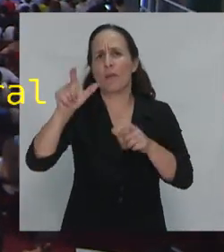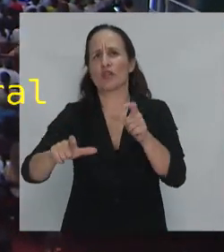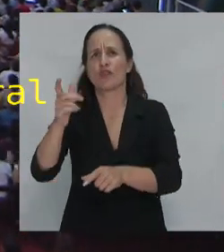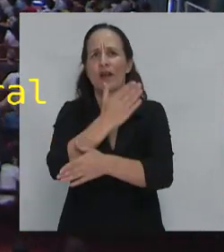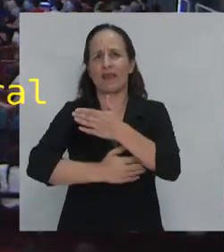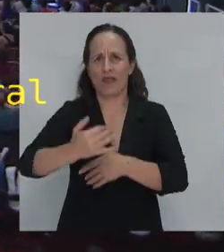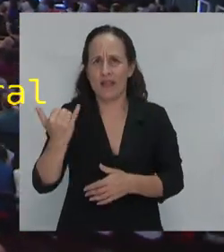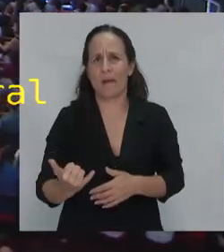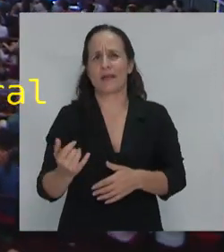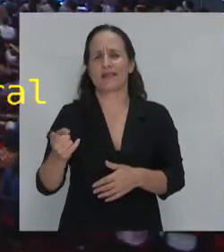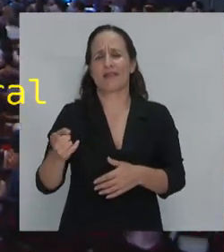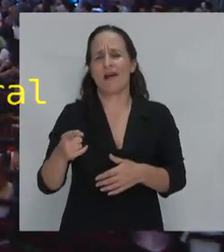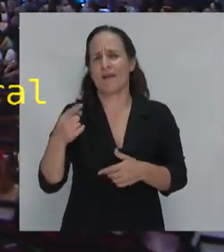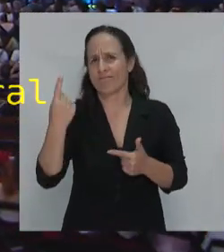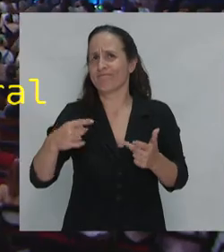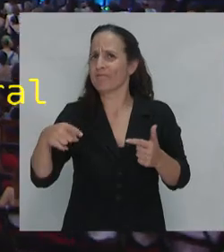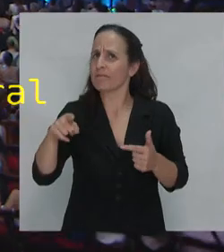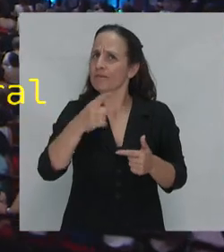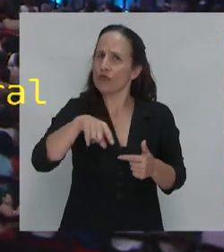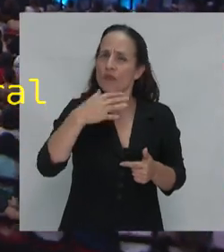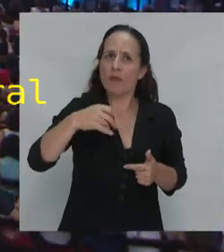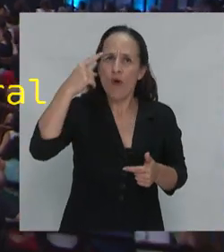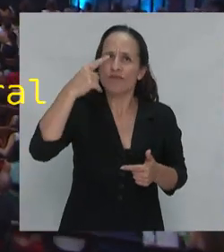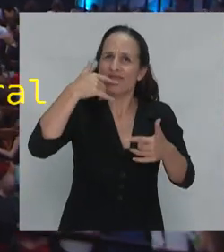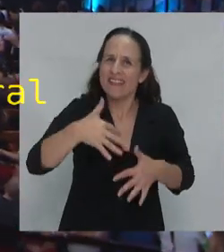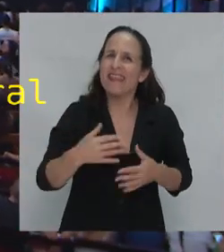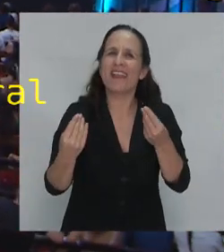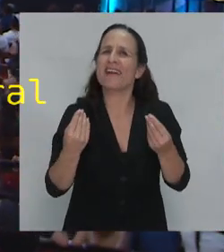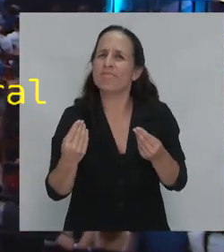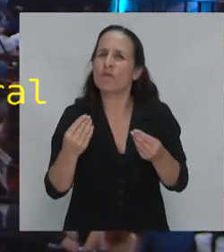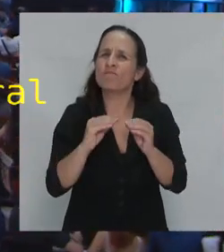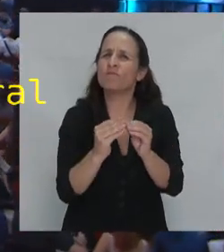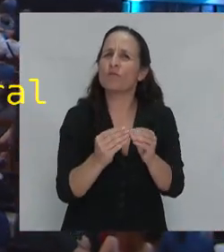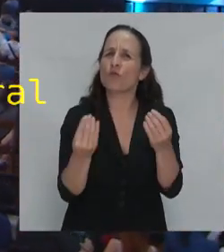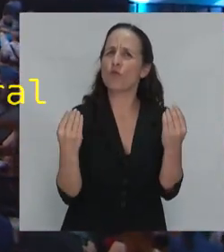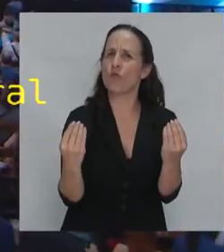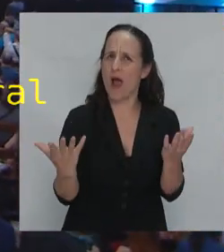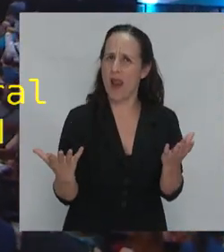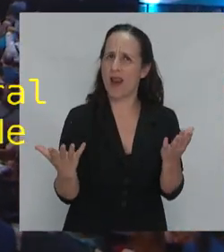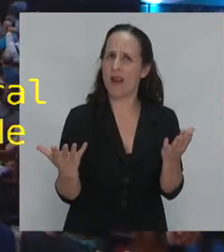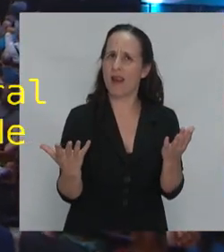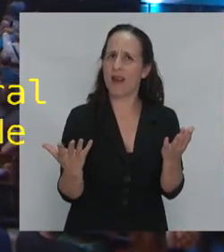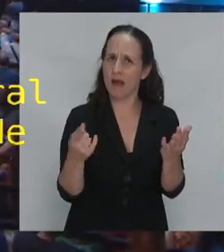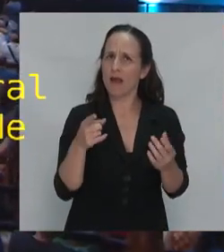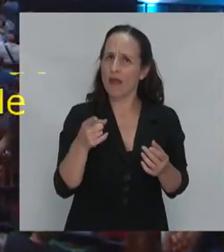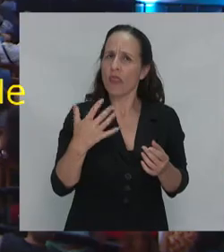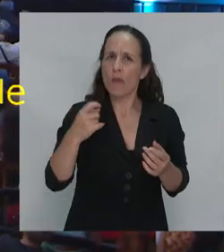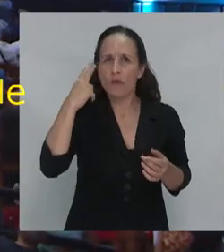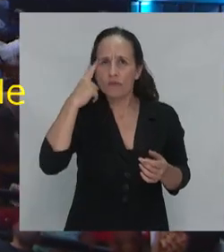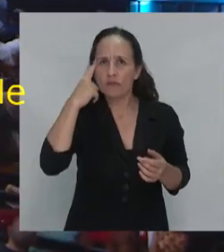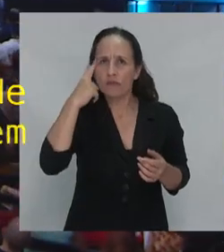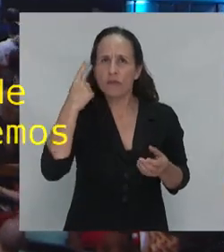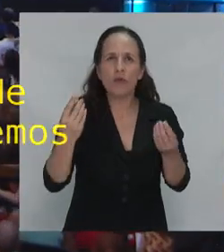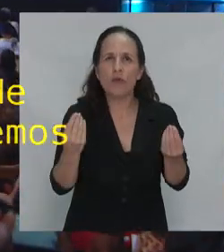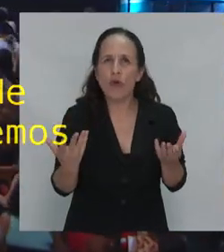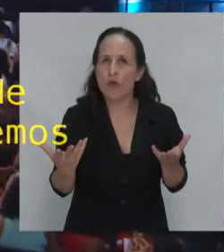If we're going to reach them, we must understand how they exist, what are the best tools, what are